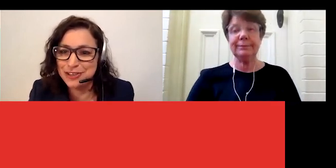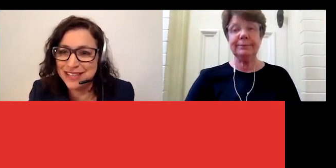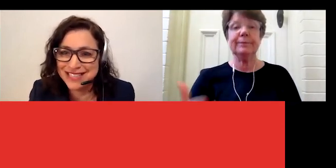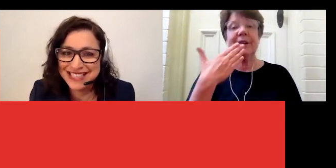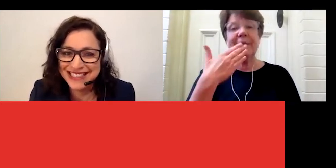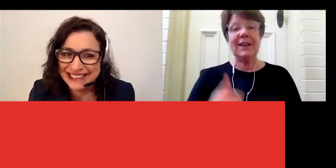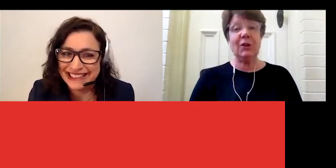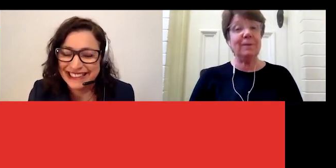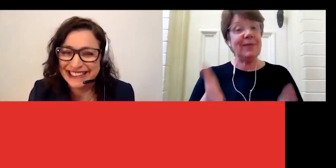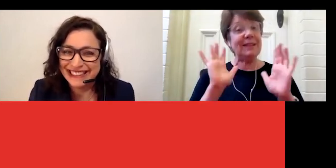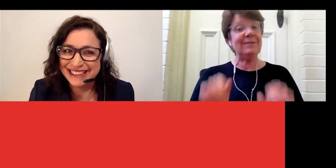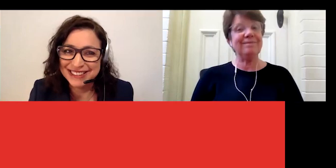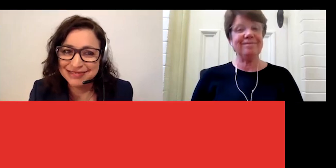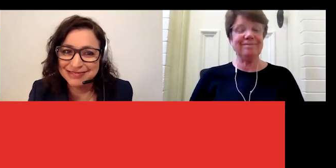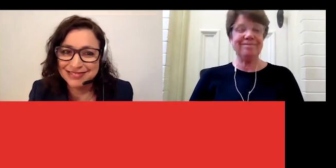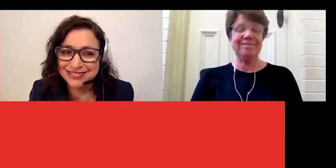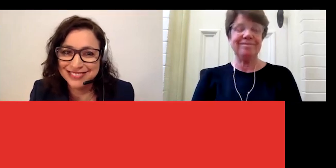Thank you. That's it.